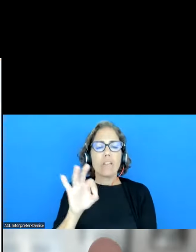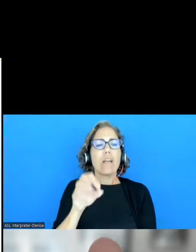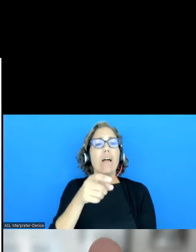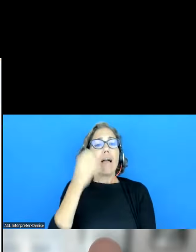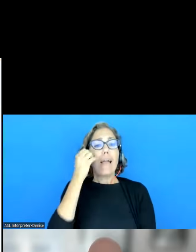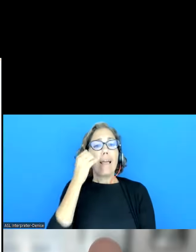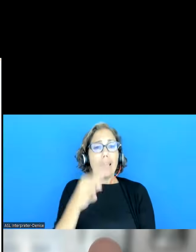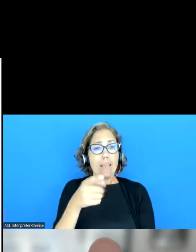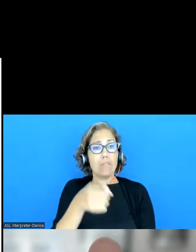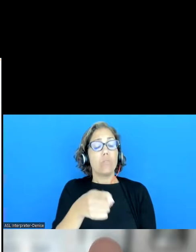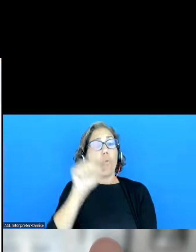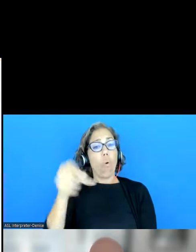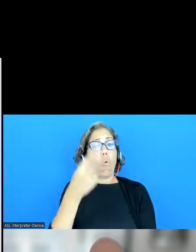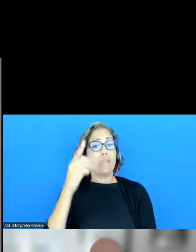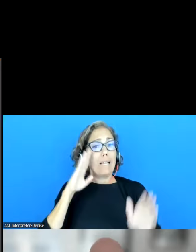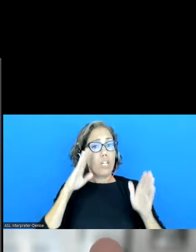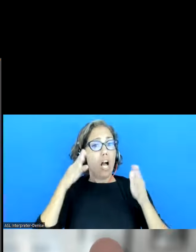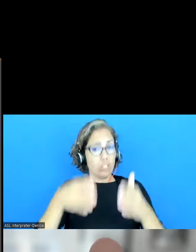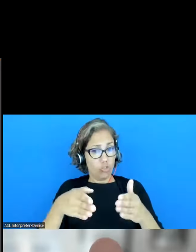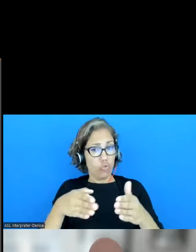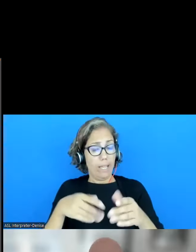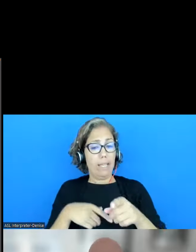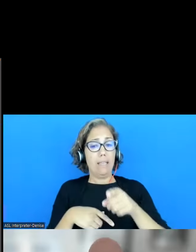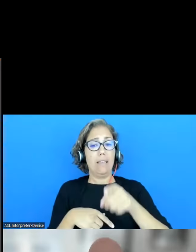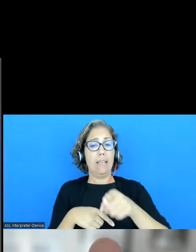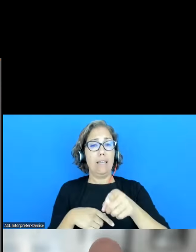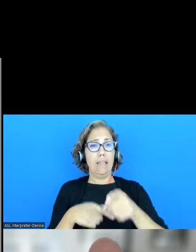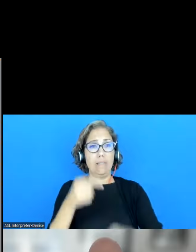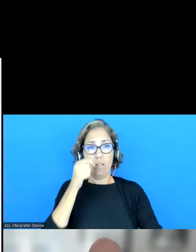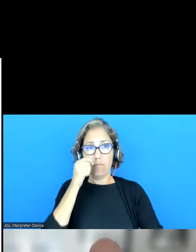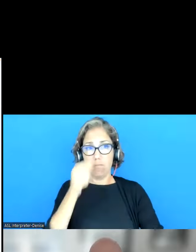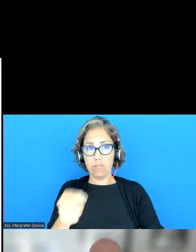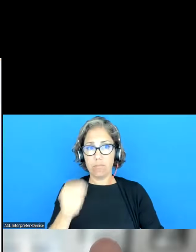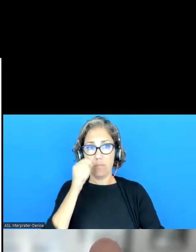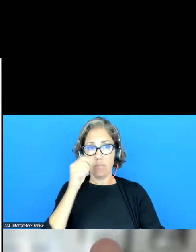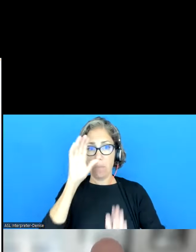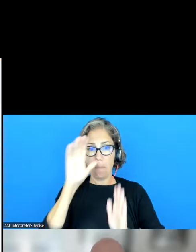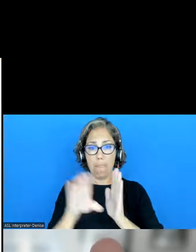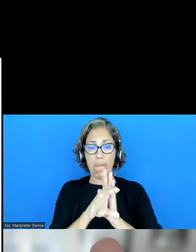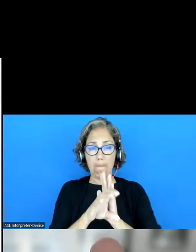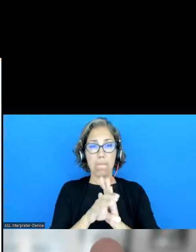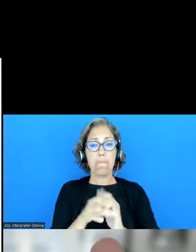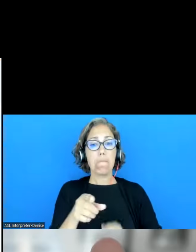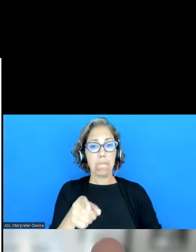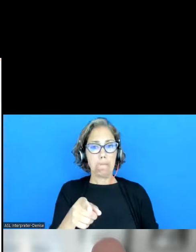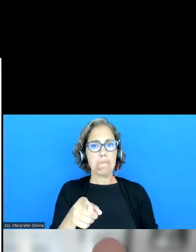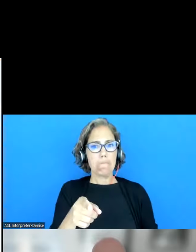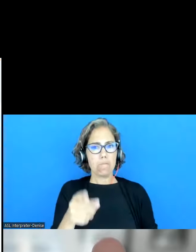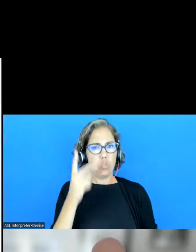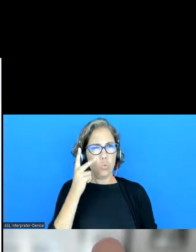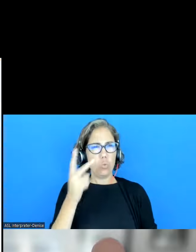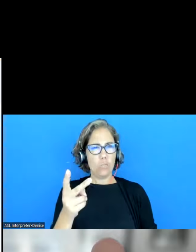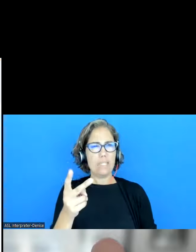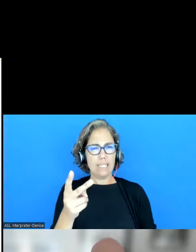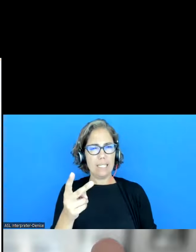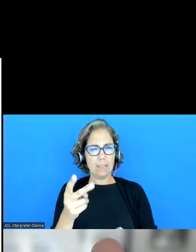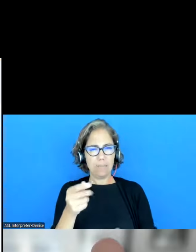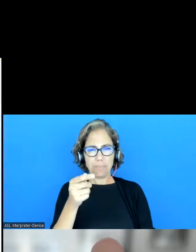just concentrate on the magnifier lens, it is exactly the same